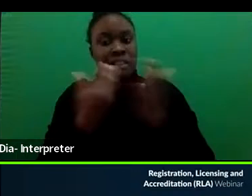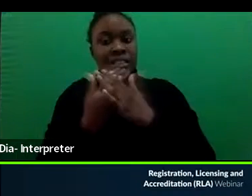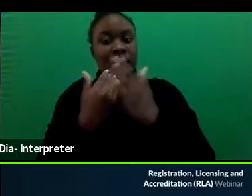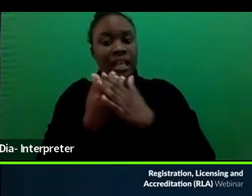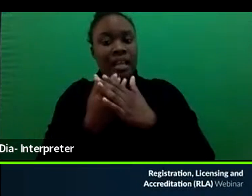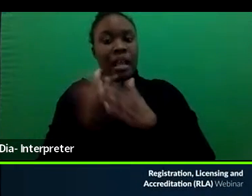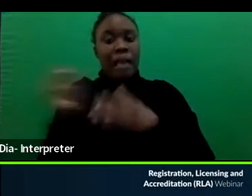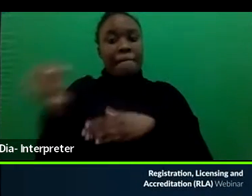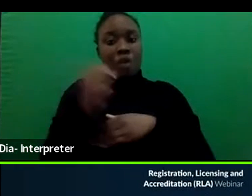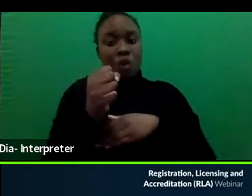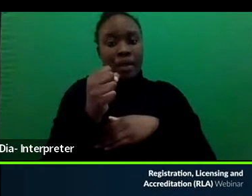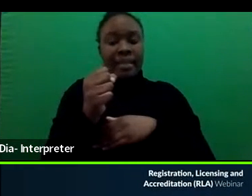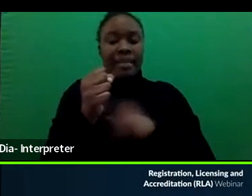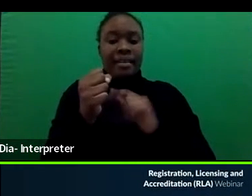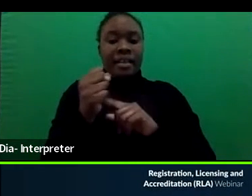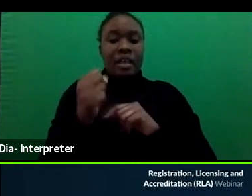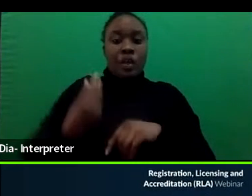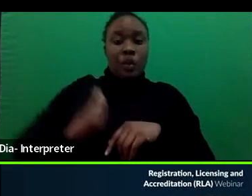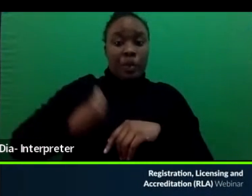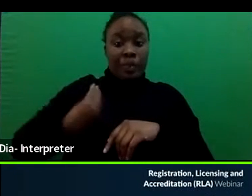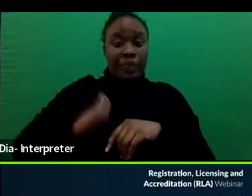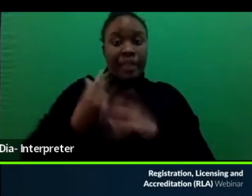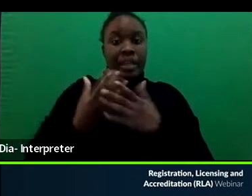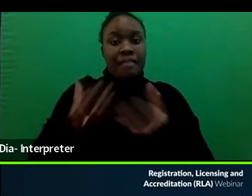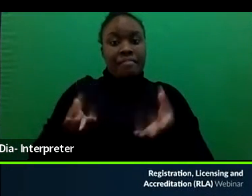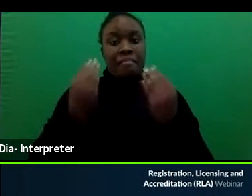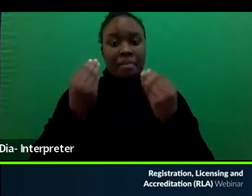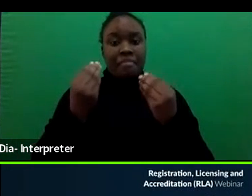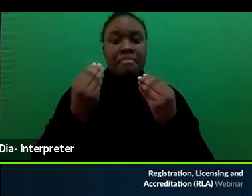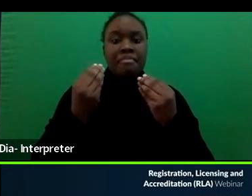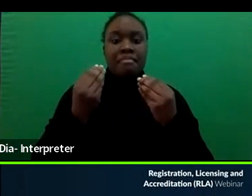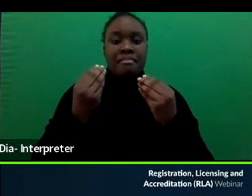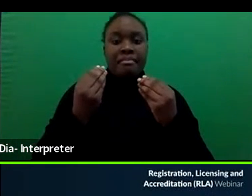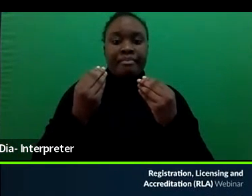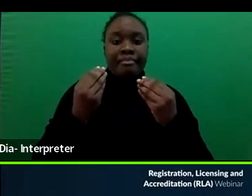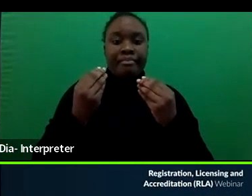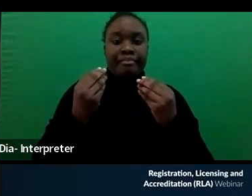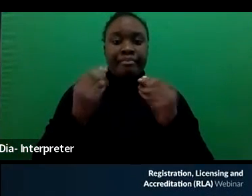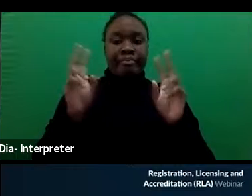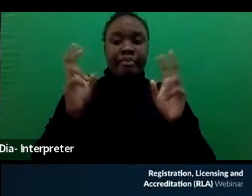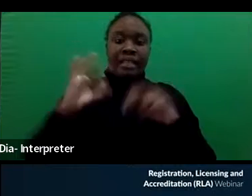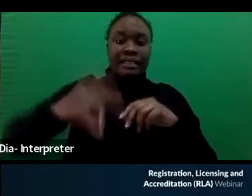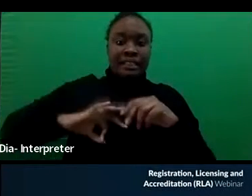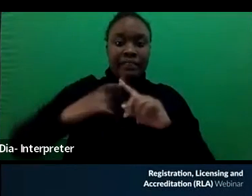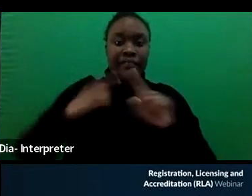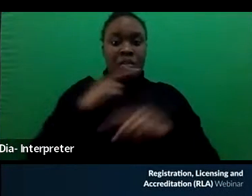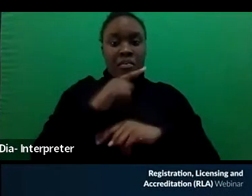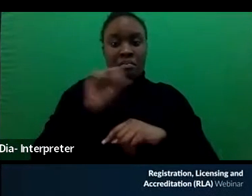youth and get an incentive from SARS. Thank you. Thank you so much,